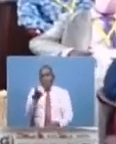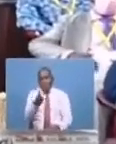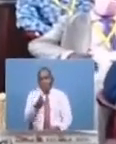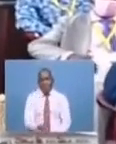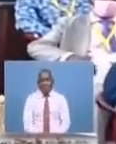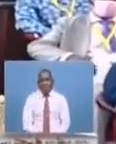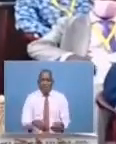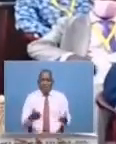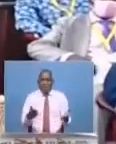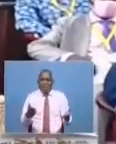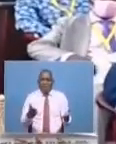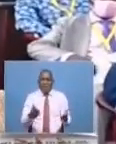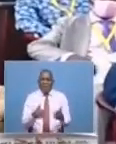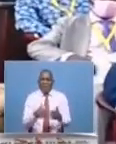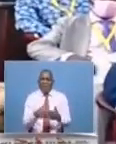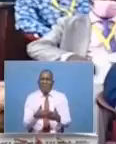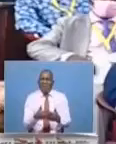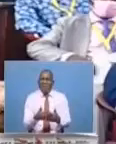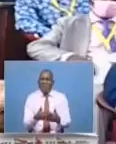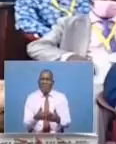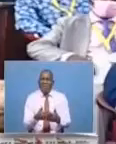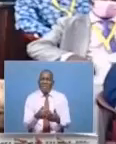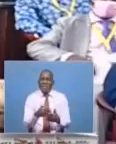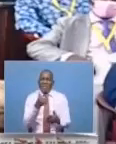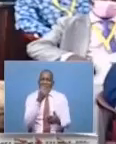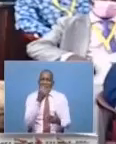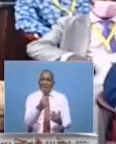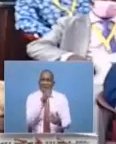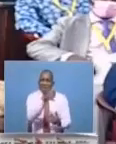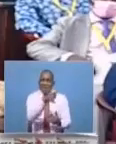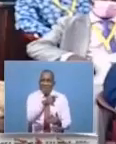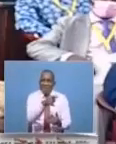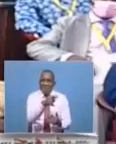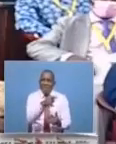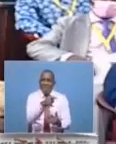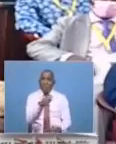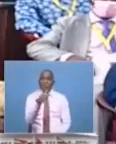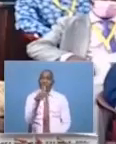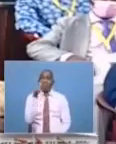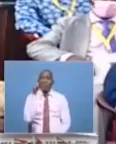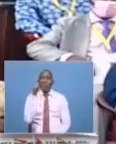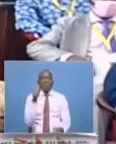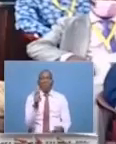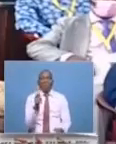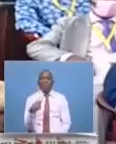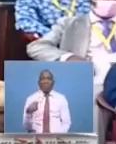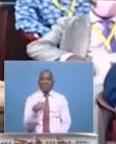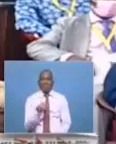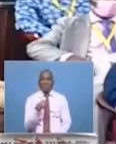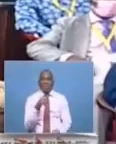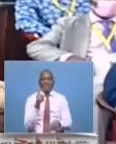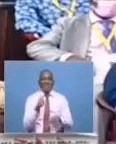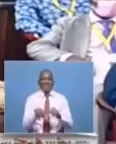by the position that was now being taken at the time.